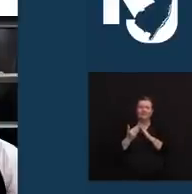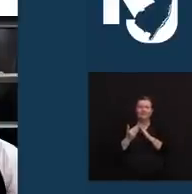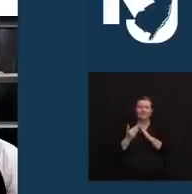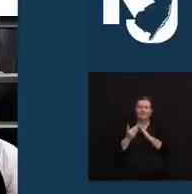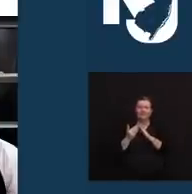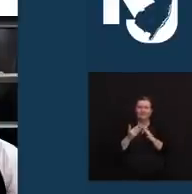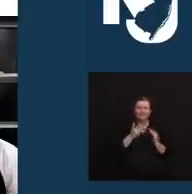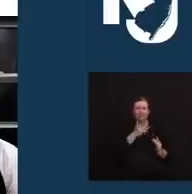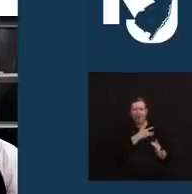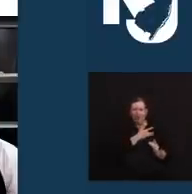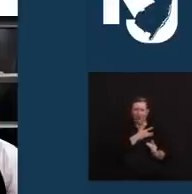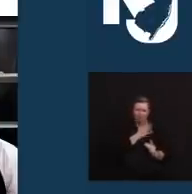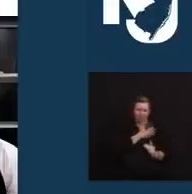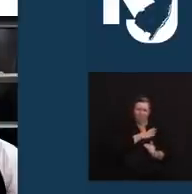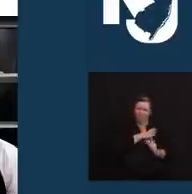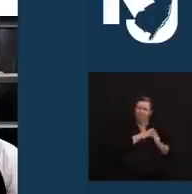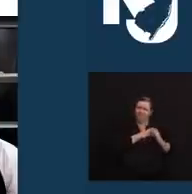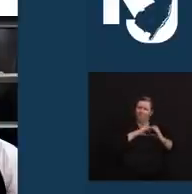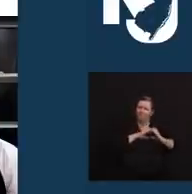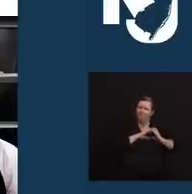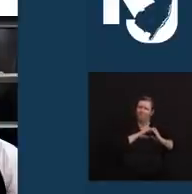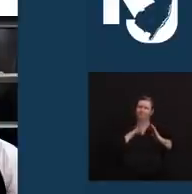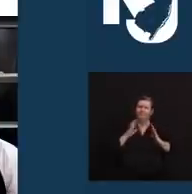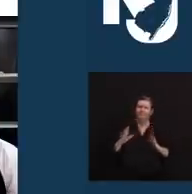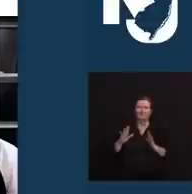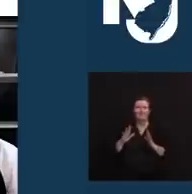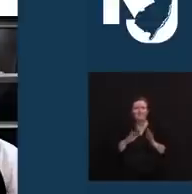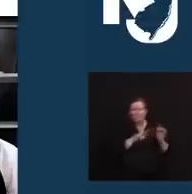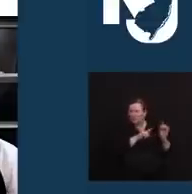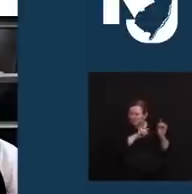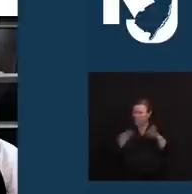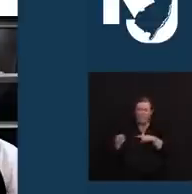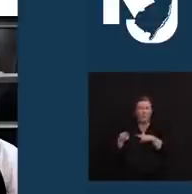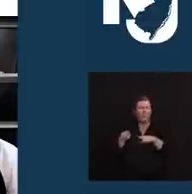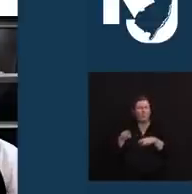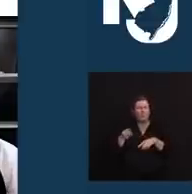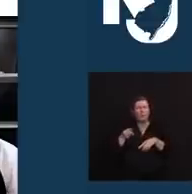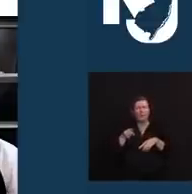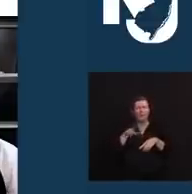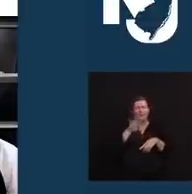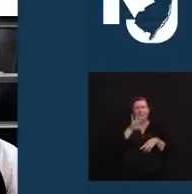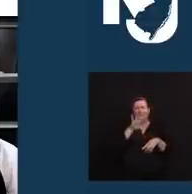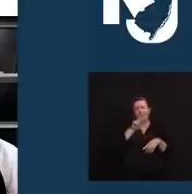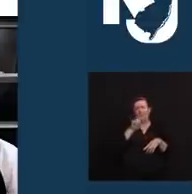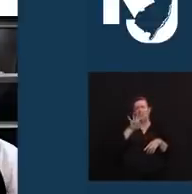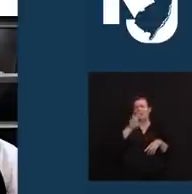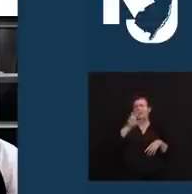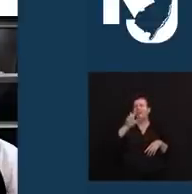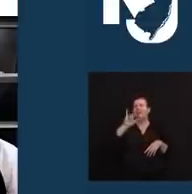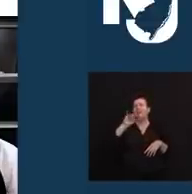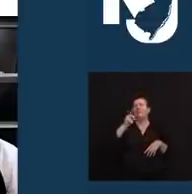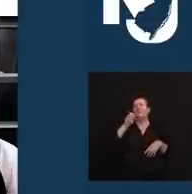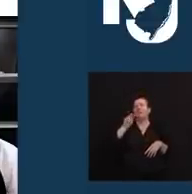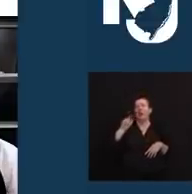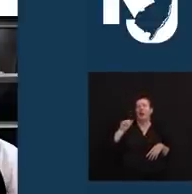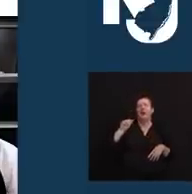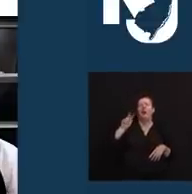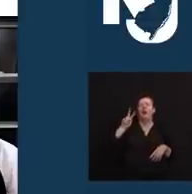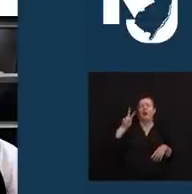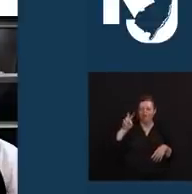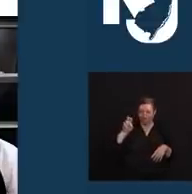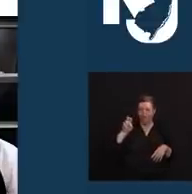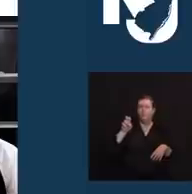times ahead. Look them up. Stop by 515 Livingston Avenue in New Brunswick, 515 Livingston